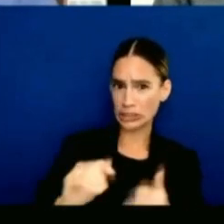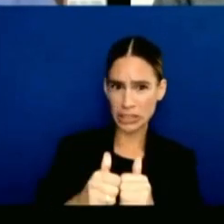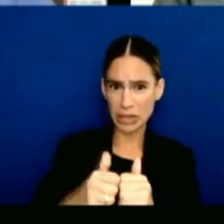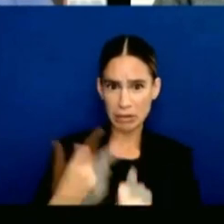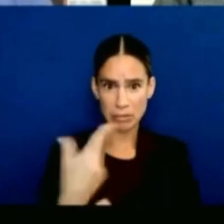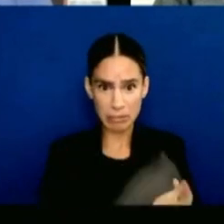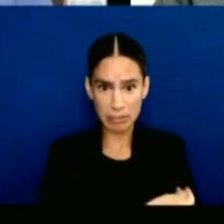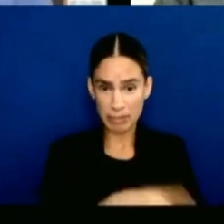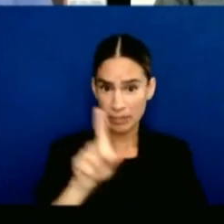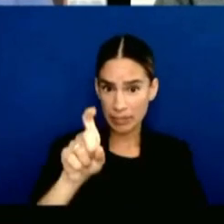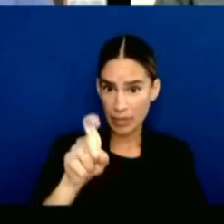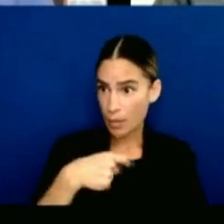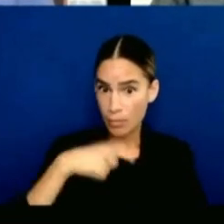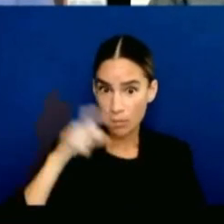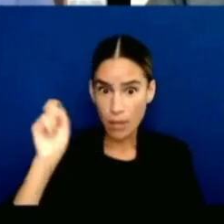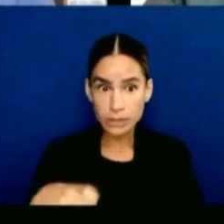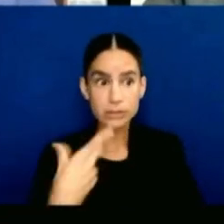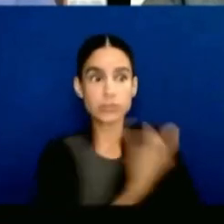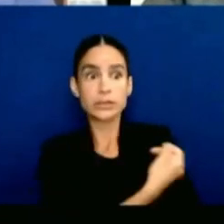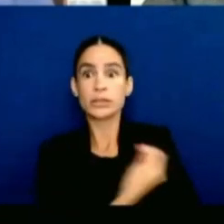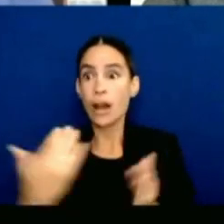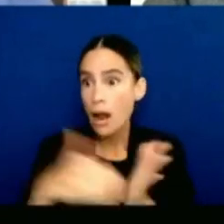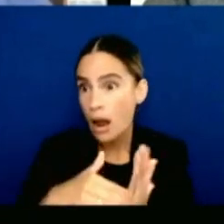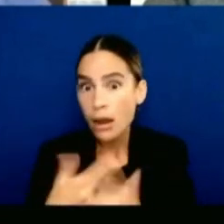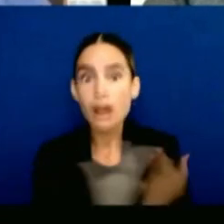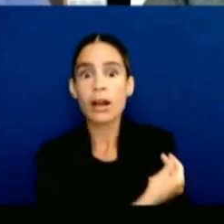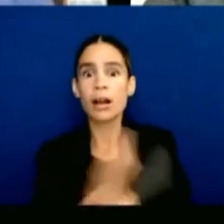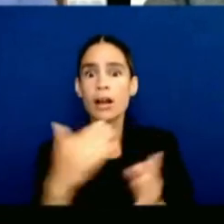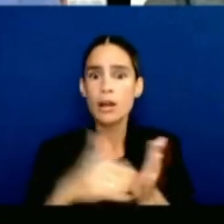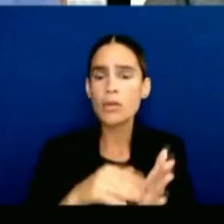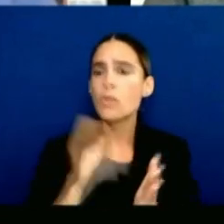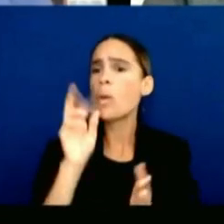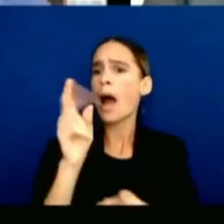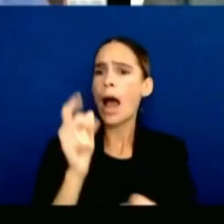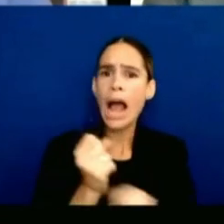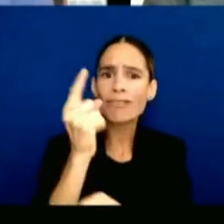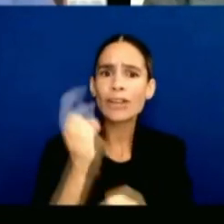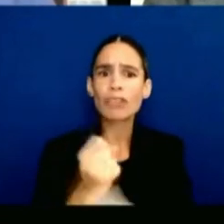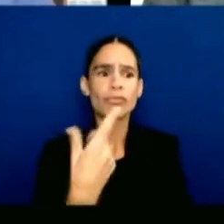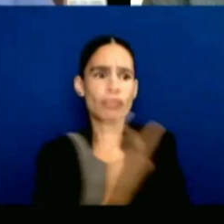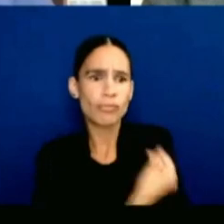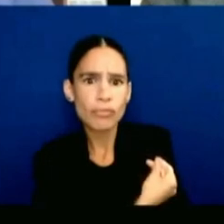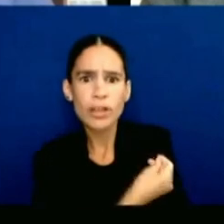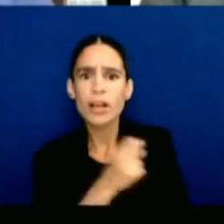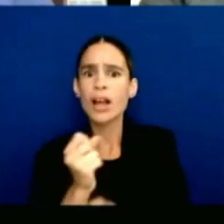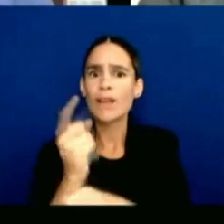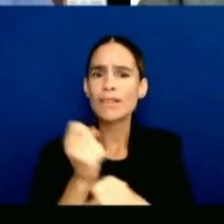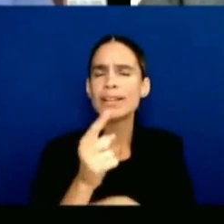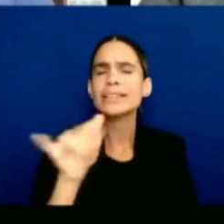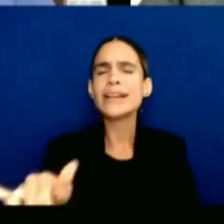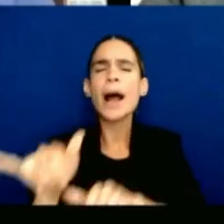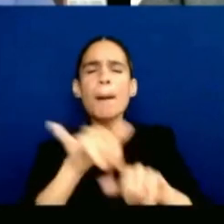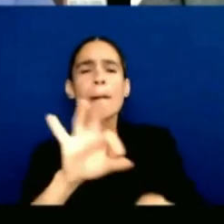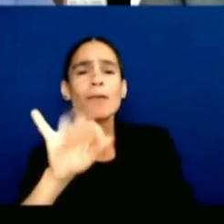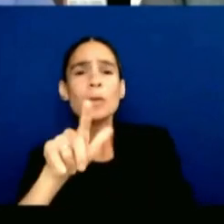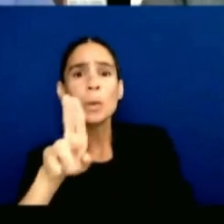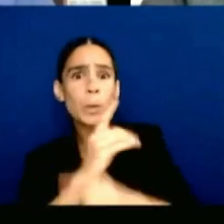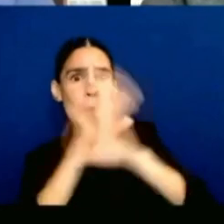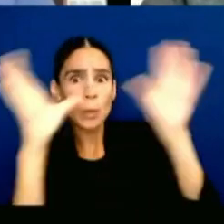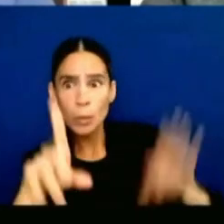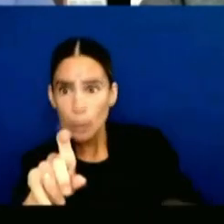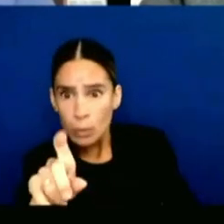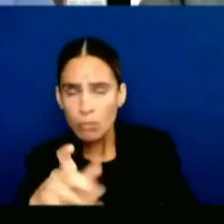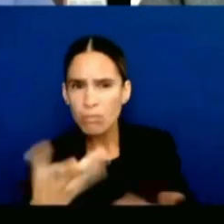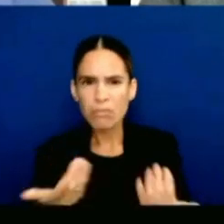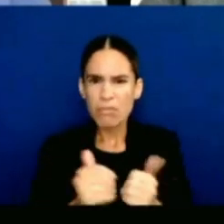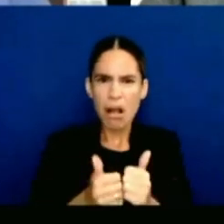flu where you have to have a shot every year, or will you get a booster now? Now, what do you think? Well, this is, Francis, a great question, and it's the